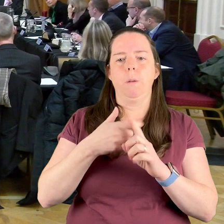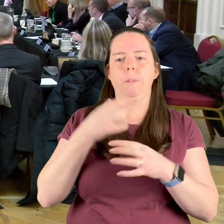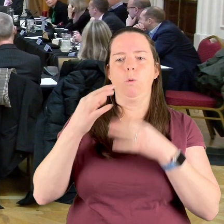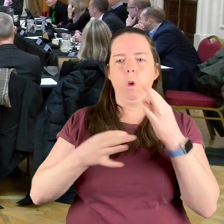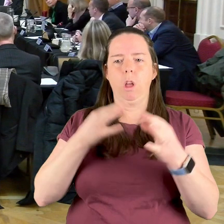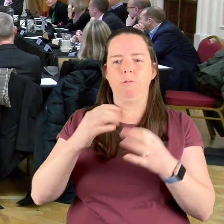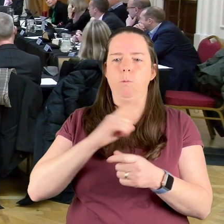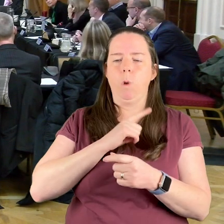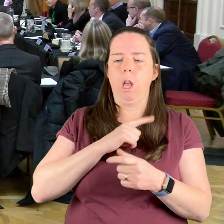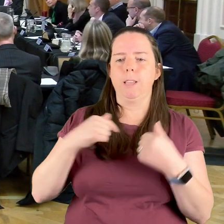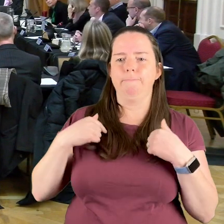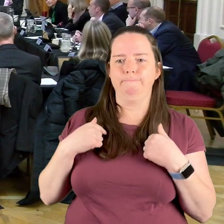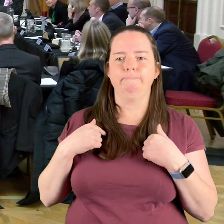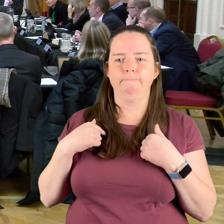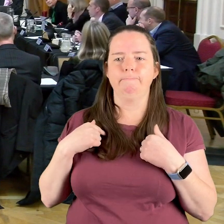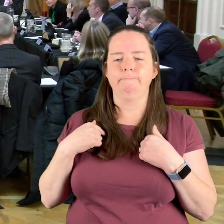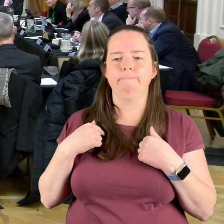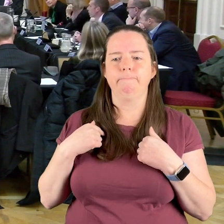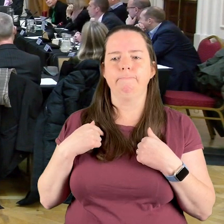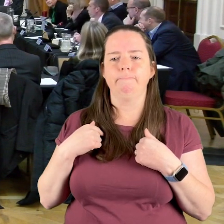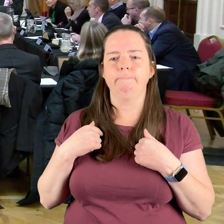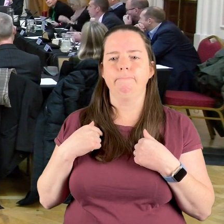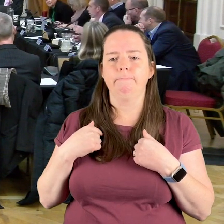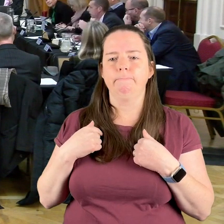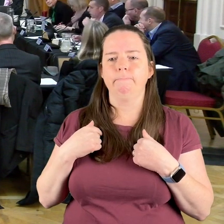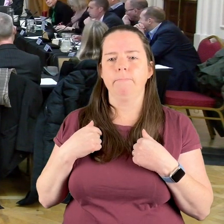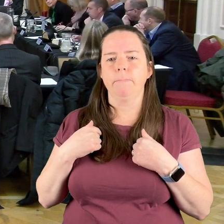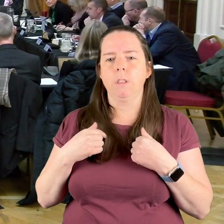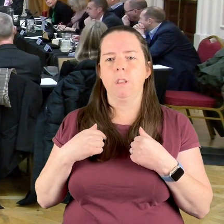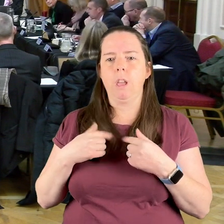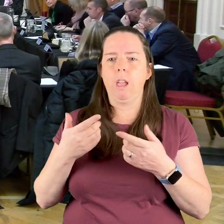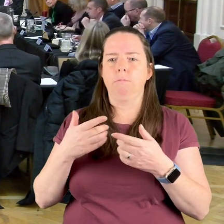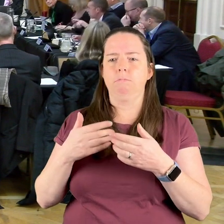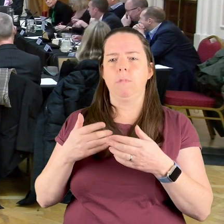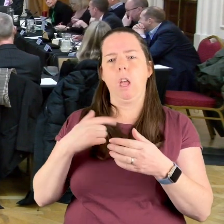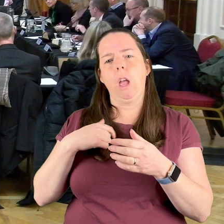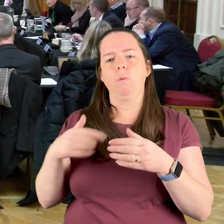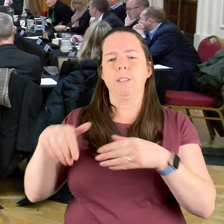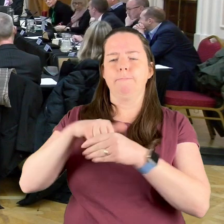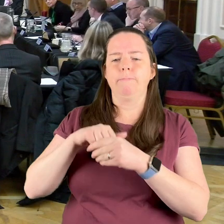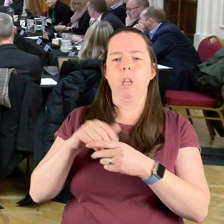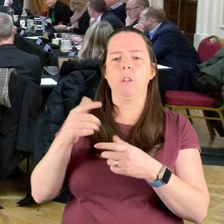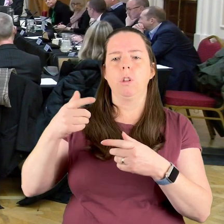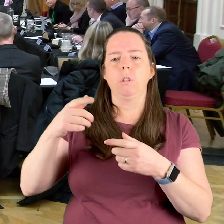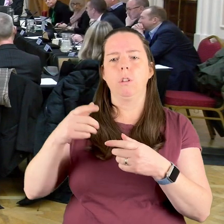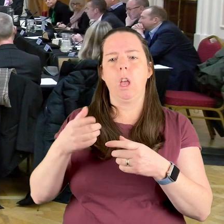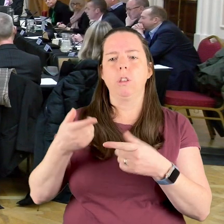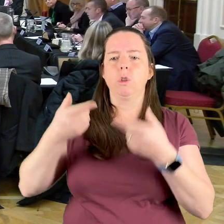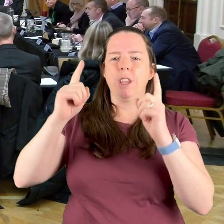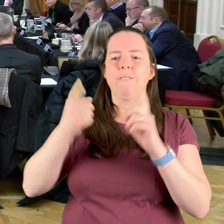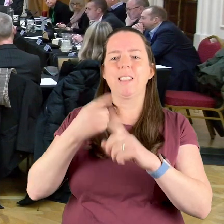was involved in the Kirkup inquiry, because I had a period as chief exec at East Kent,